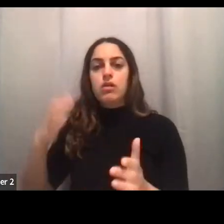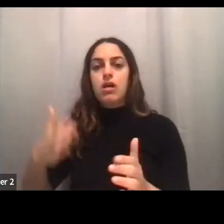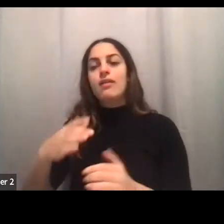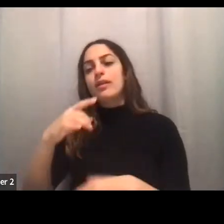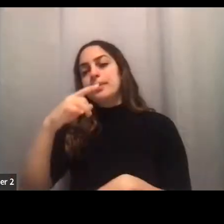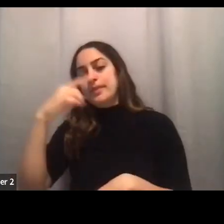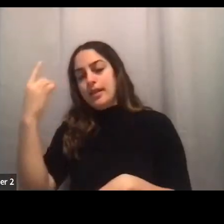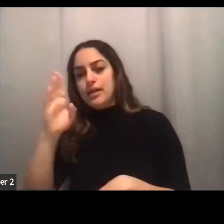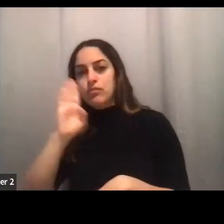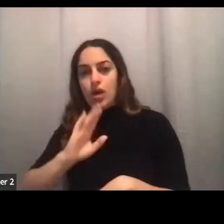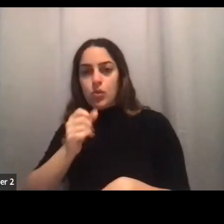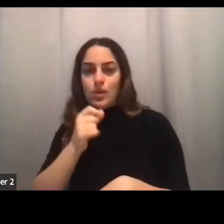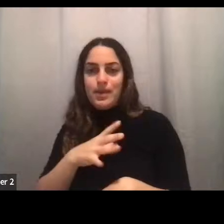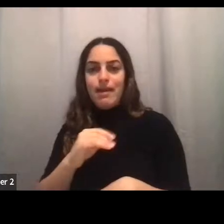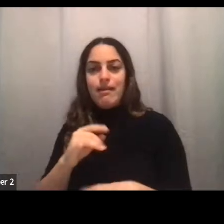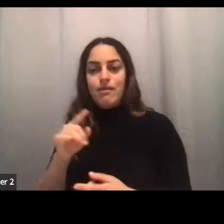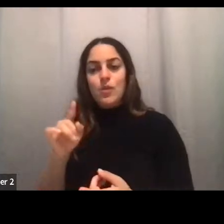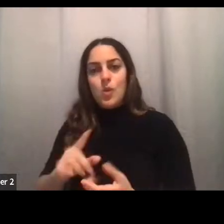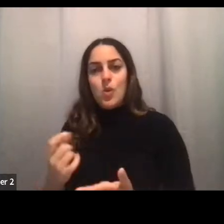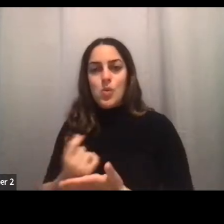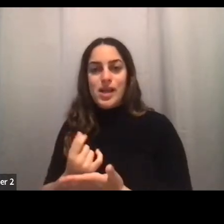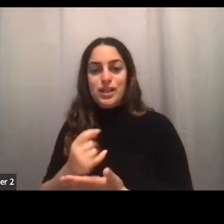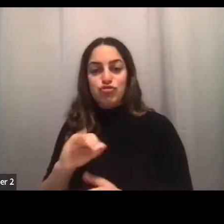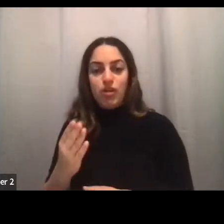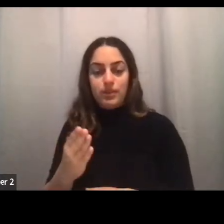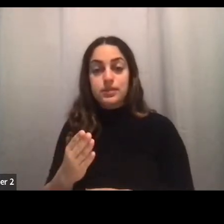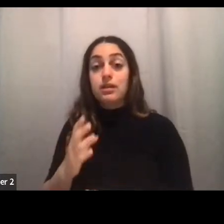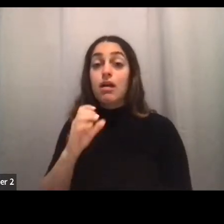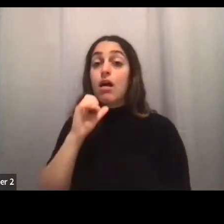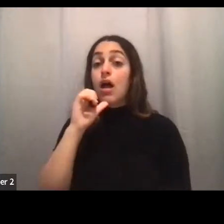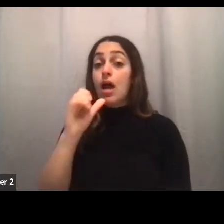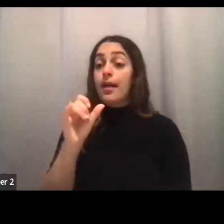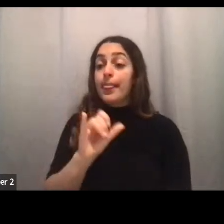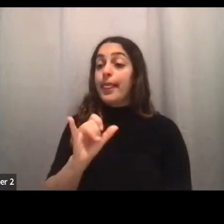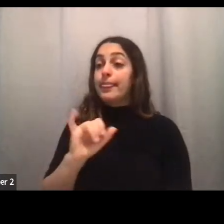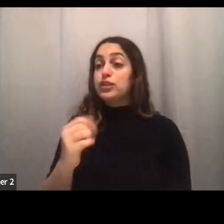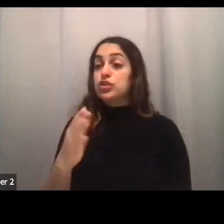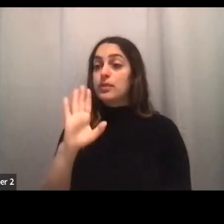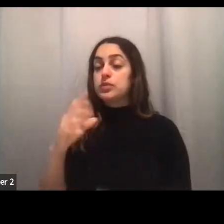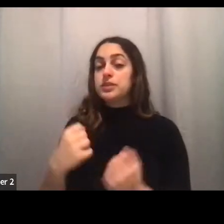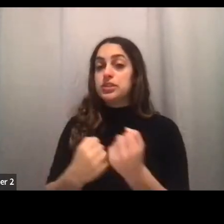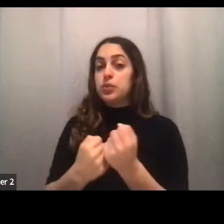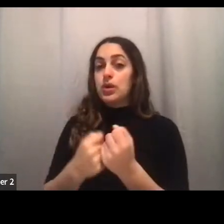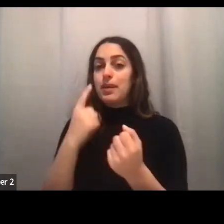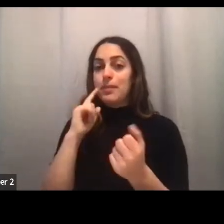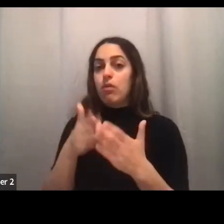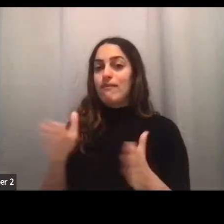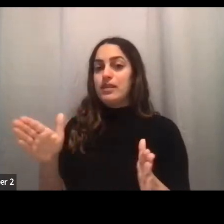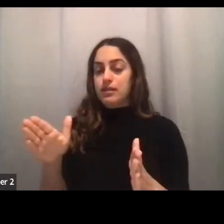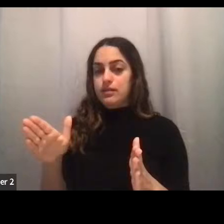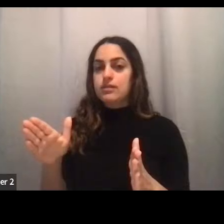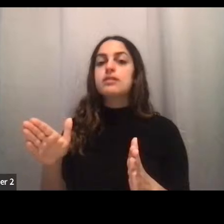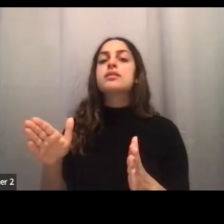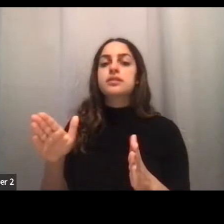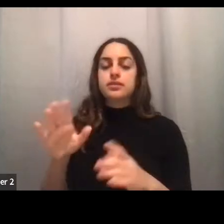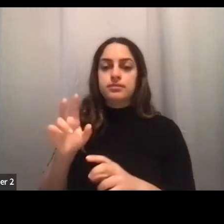jobs unlike the jobs that will be supported by public infrastructure investments into construction these jobs